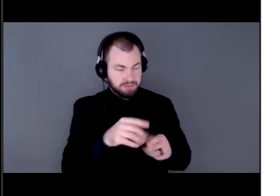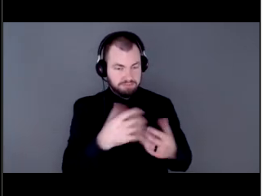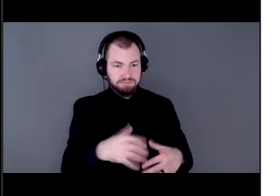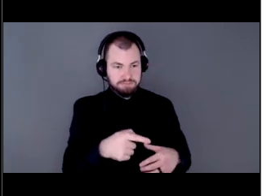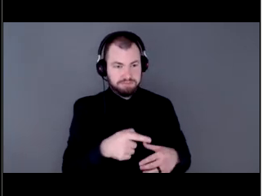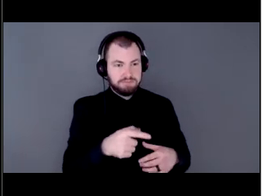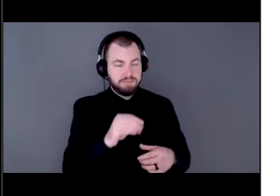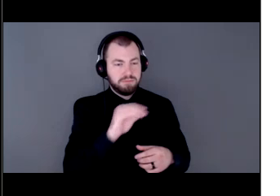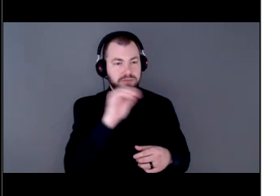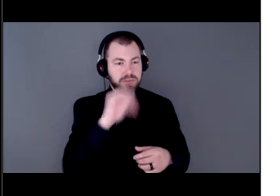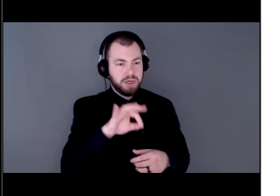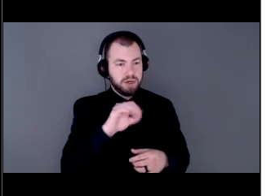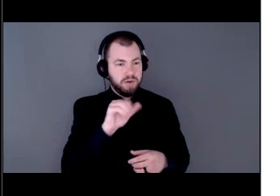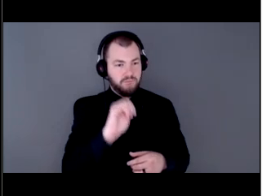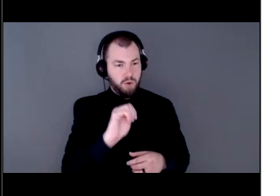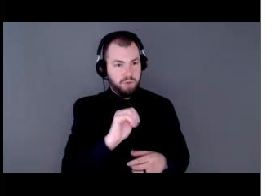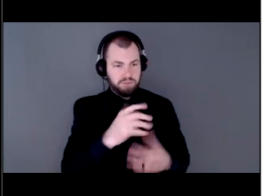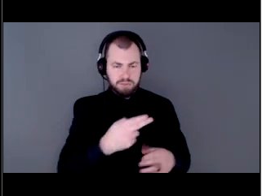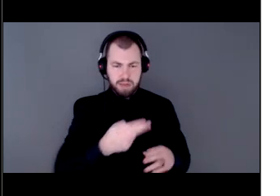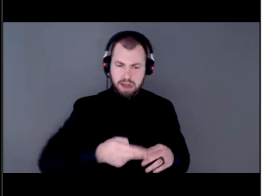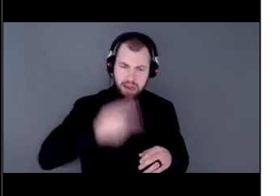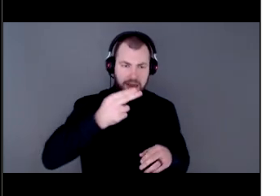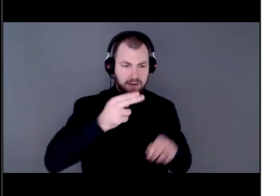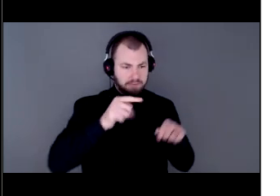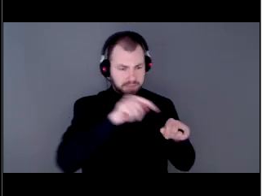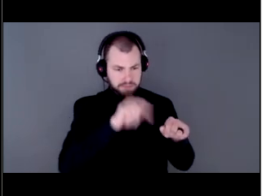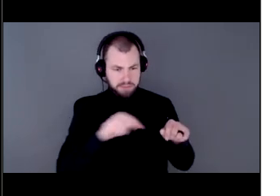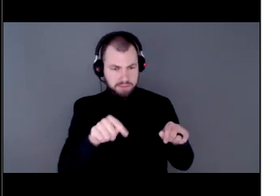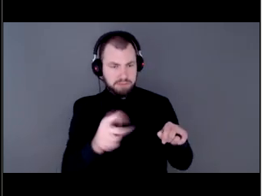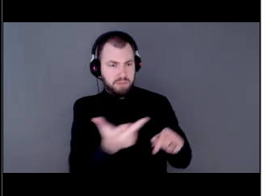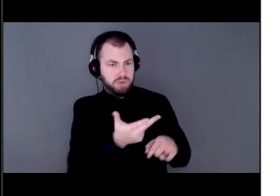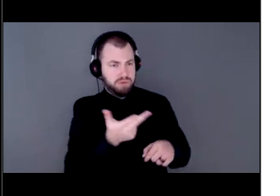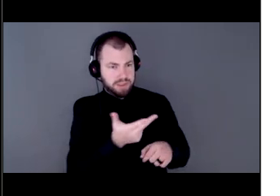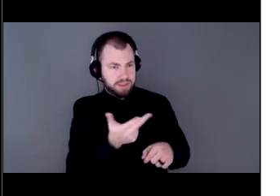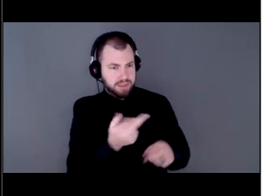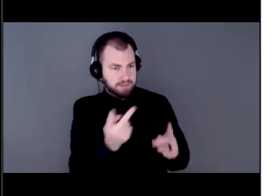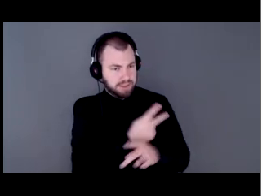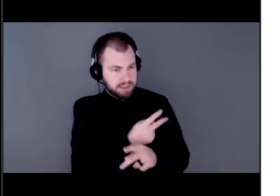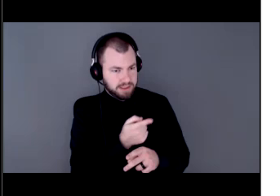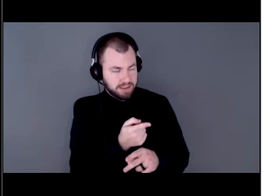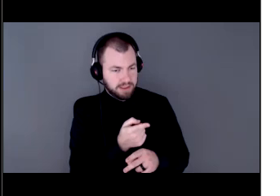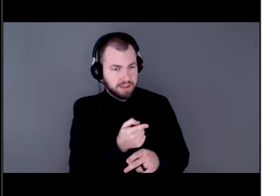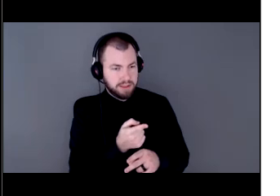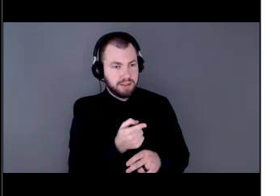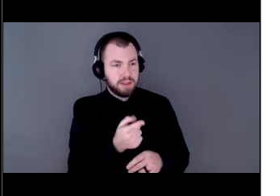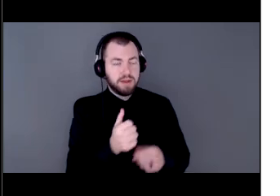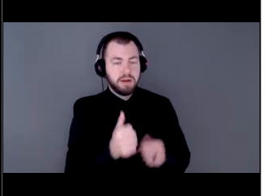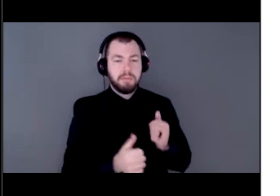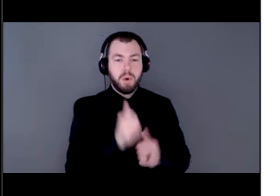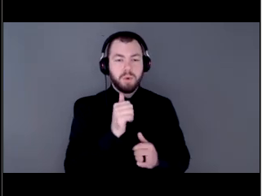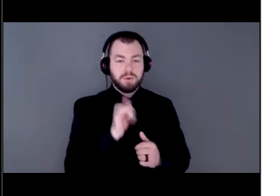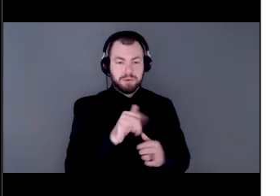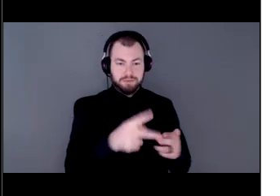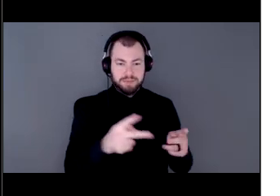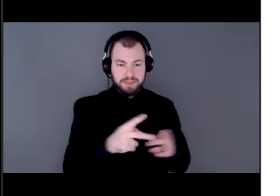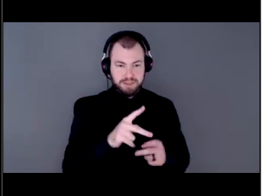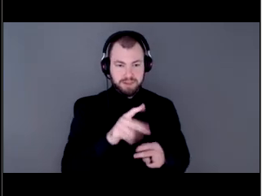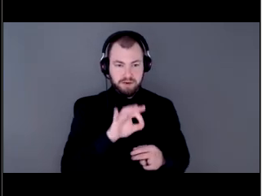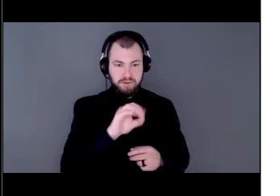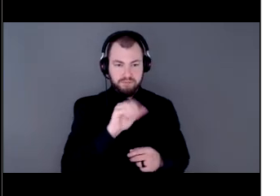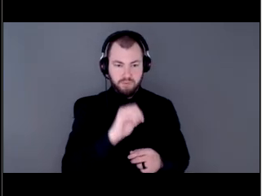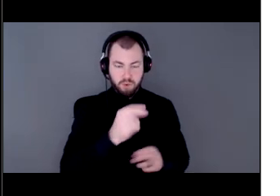foam debris, is particularly high. And it's mostly, these places where the foam is higher,